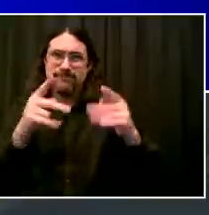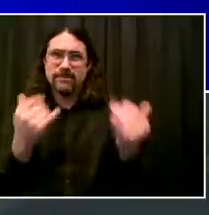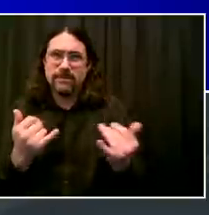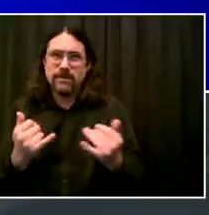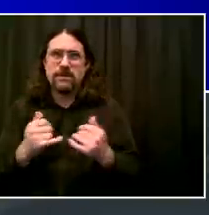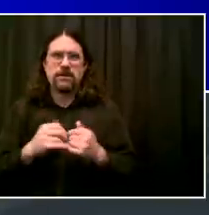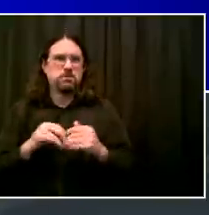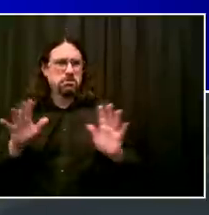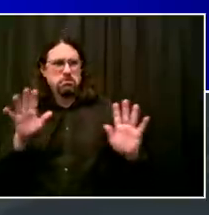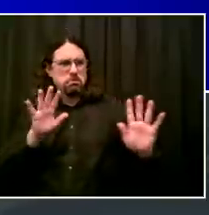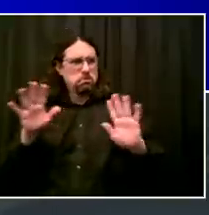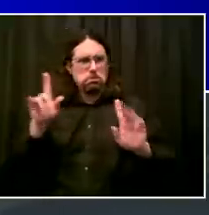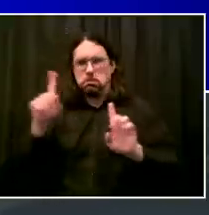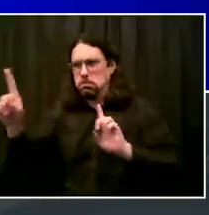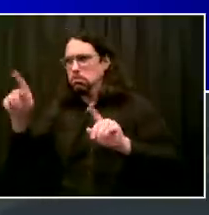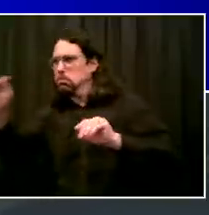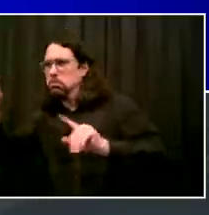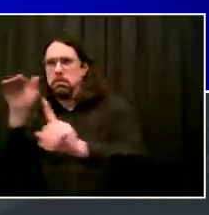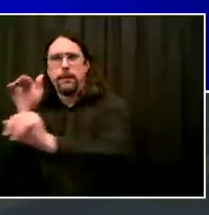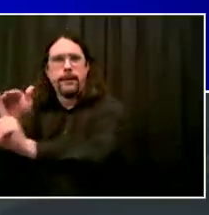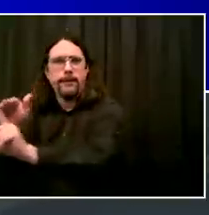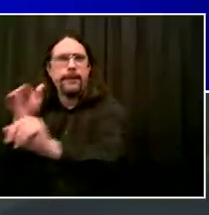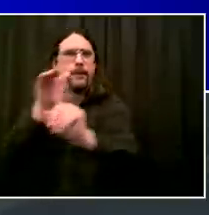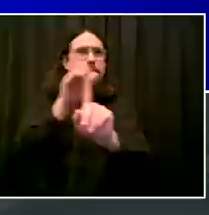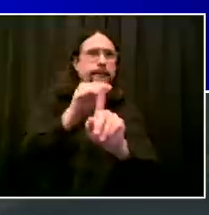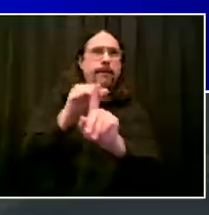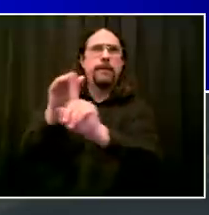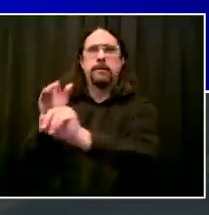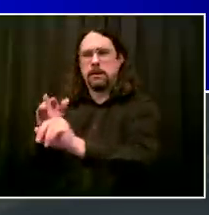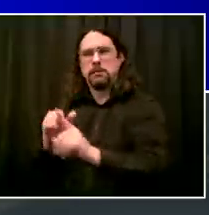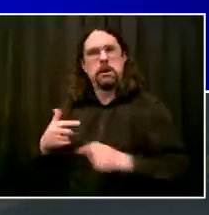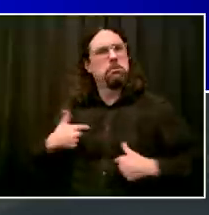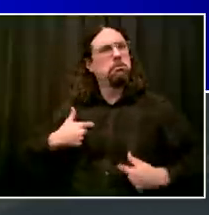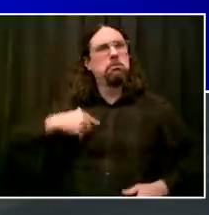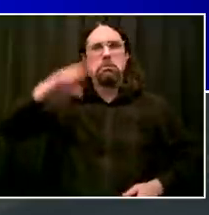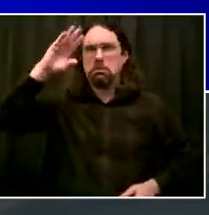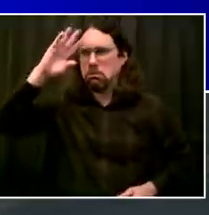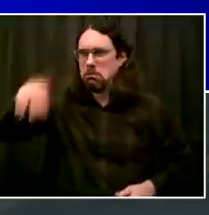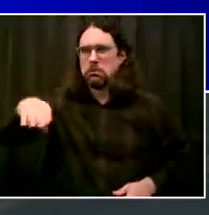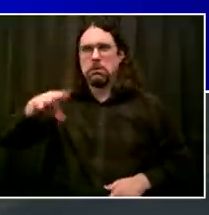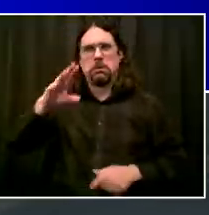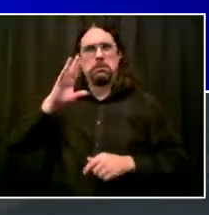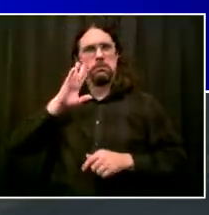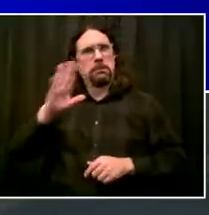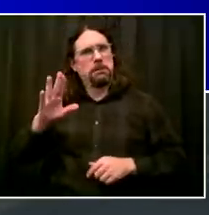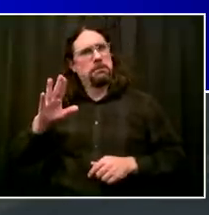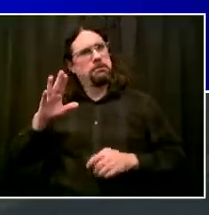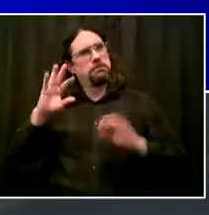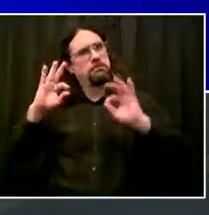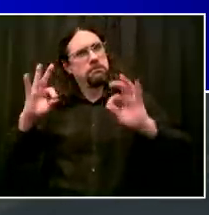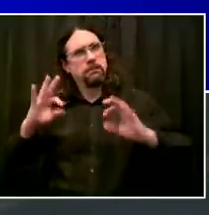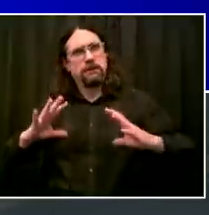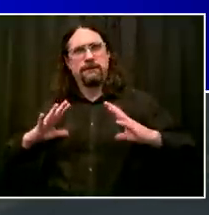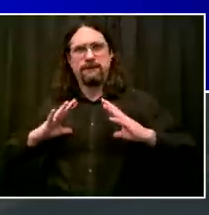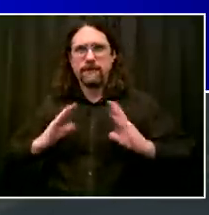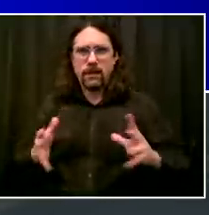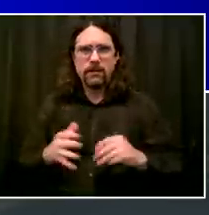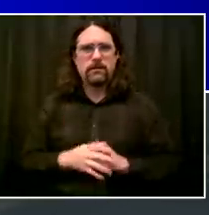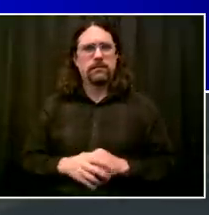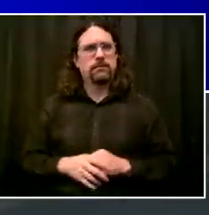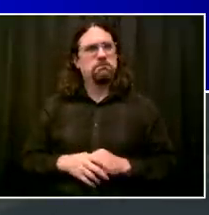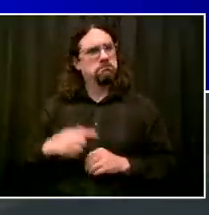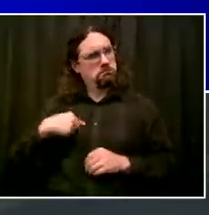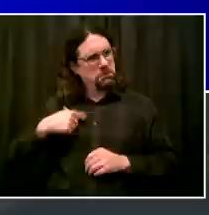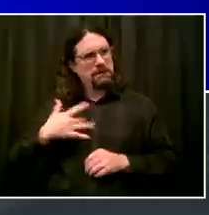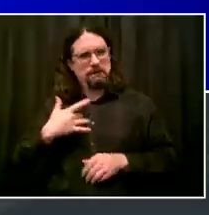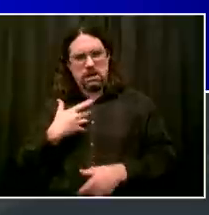going to start with the positive view that this is going to work. If we see over time that it's not working, as I've said before, we have the option of doing